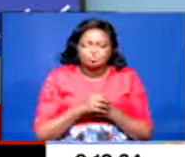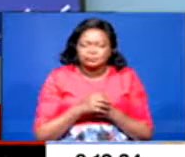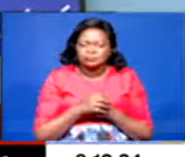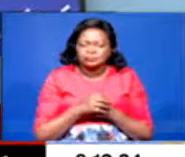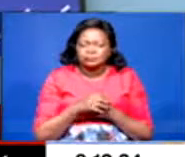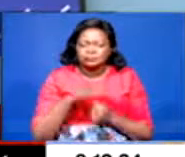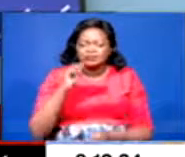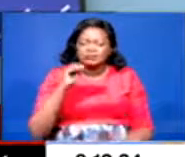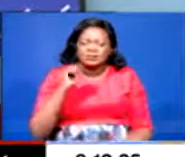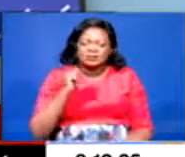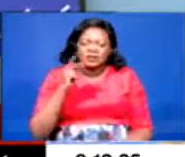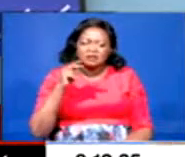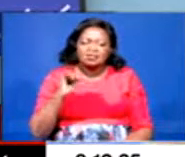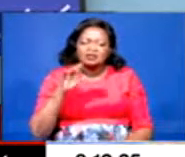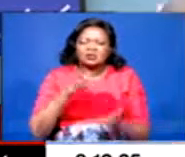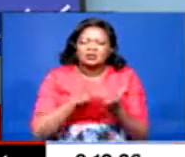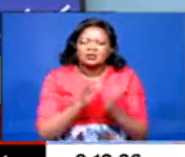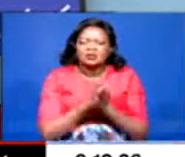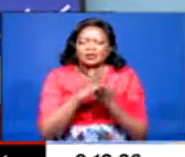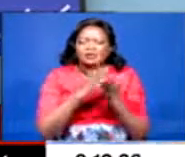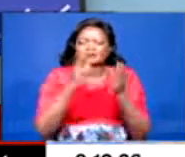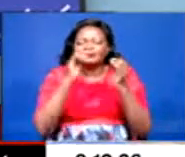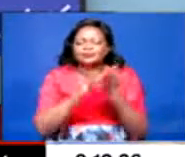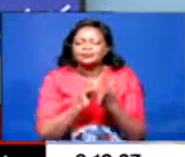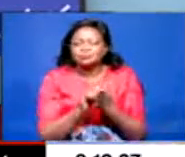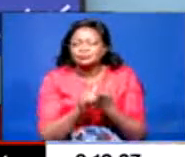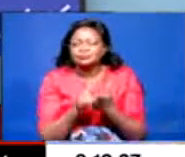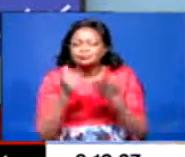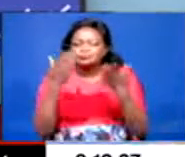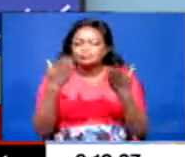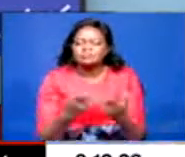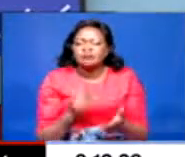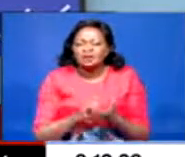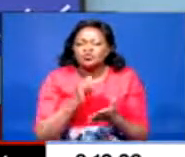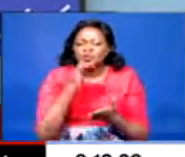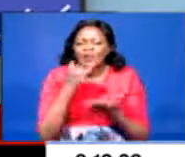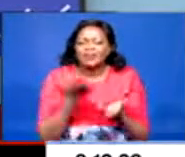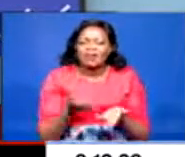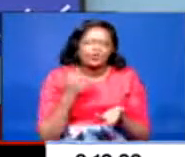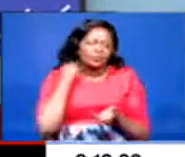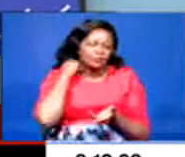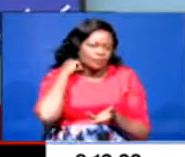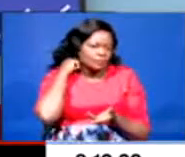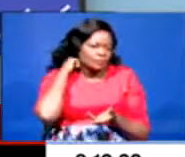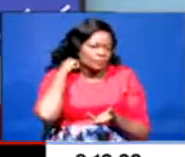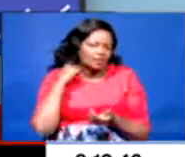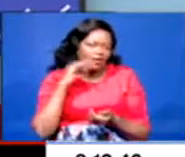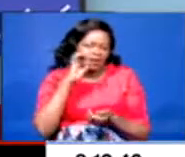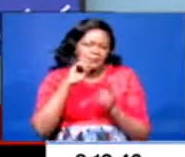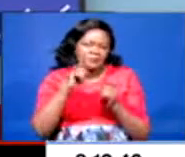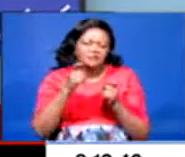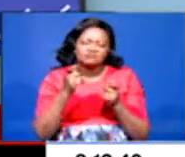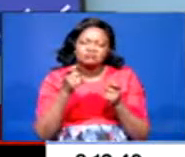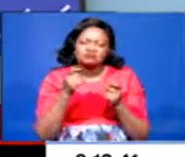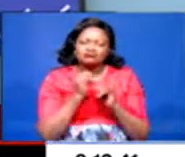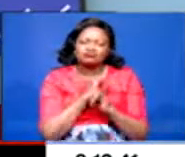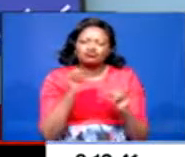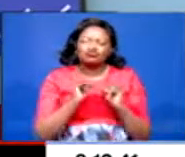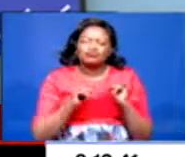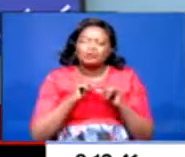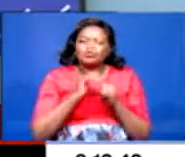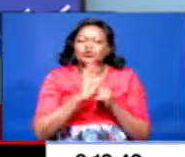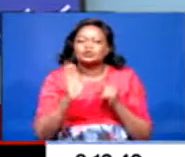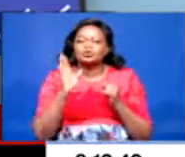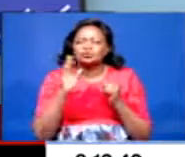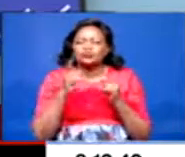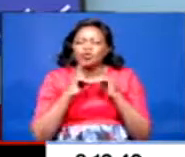case and some of the issues which were brought by. And that is why now IBC has got to come clean on all those issues. You've